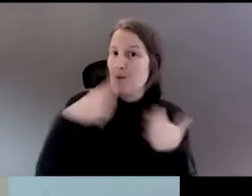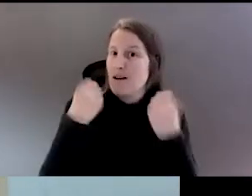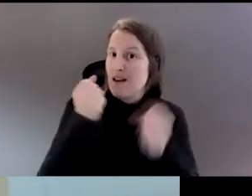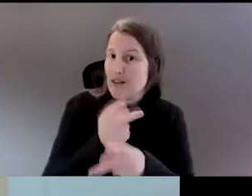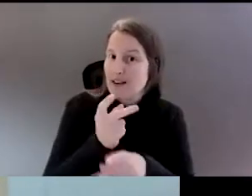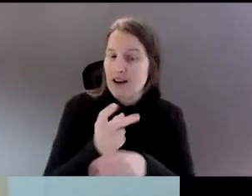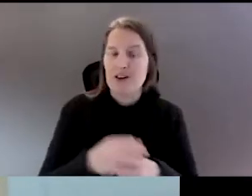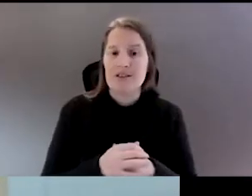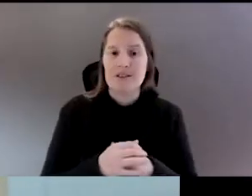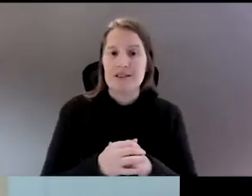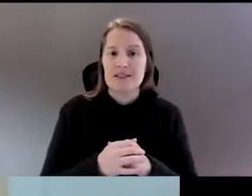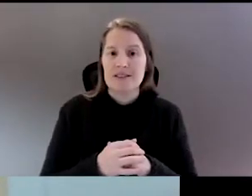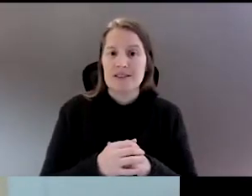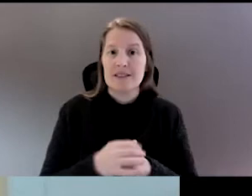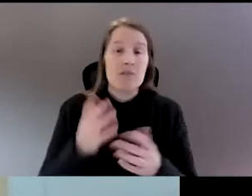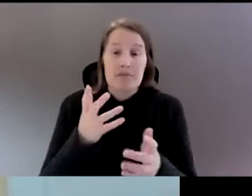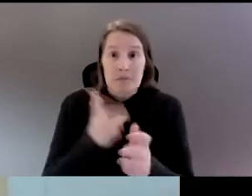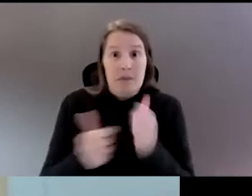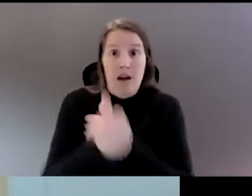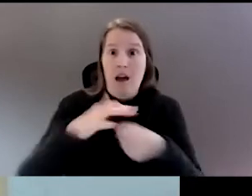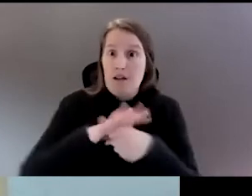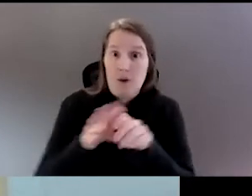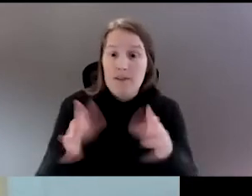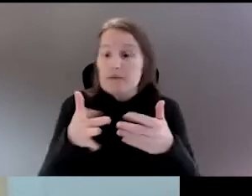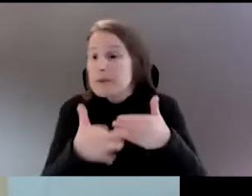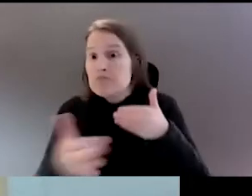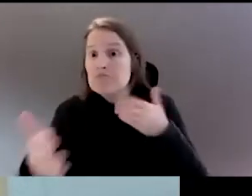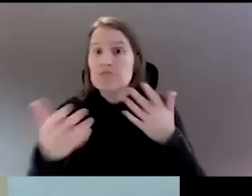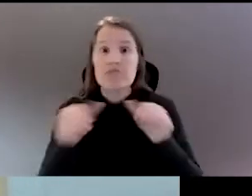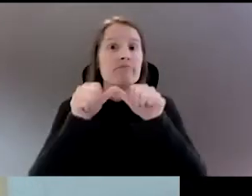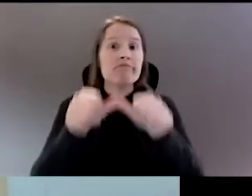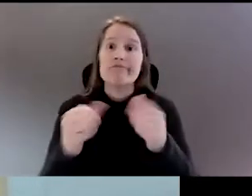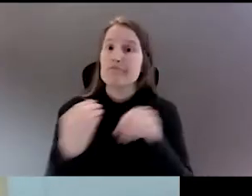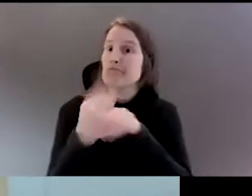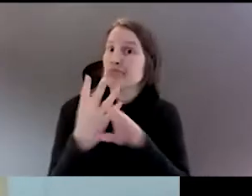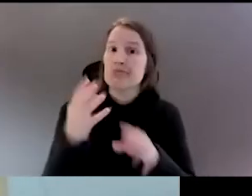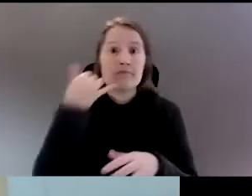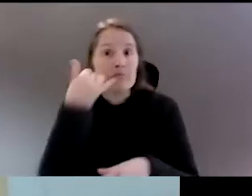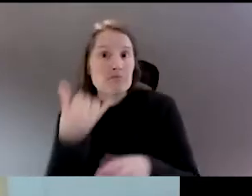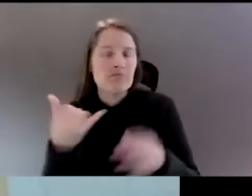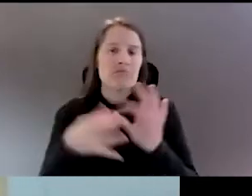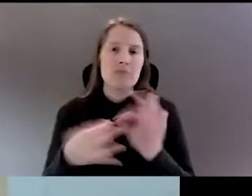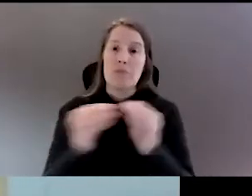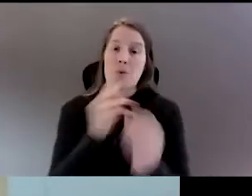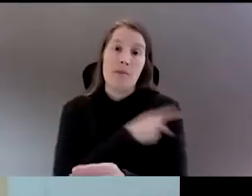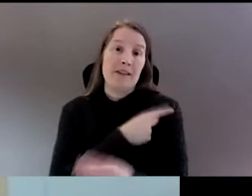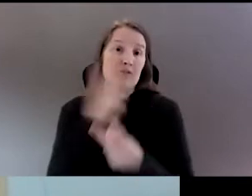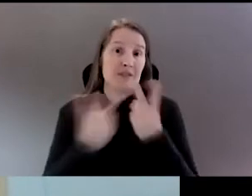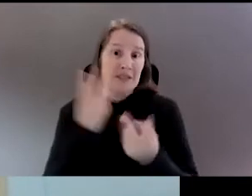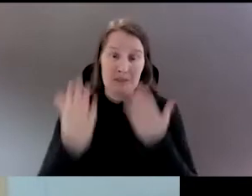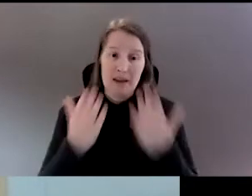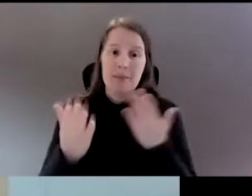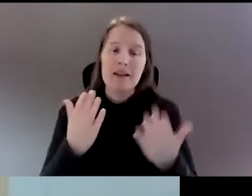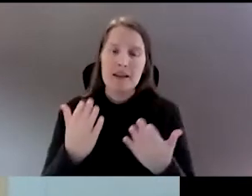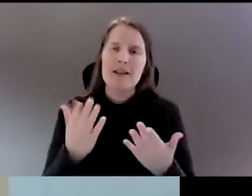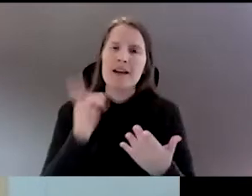this pandemic. It may allow for more patient visits being done this way that can overcome some of those